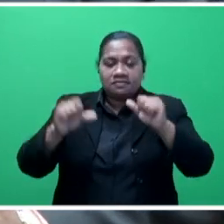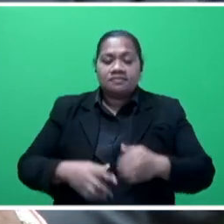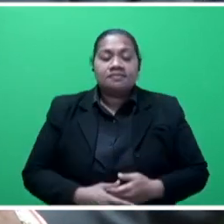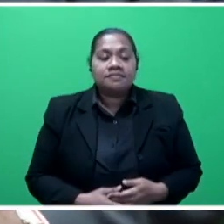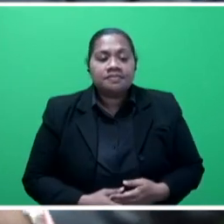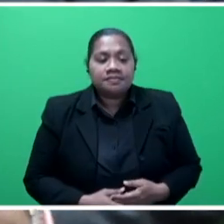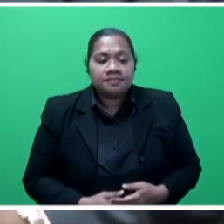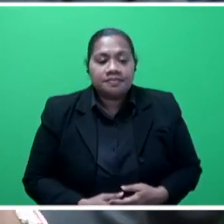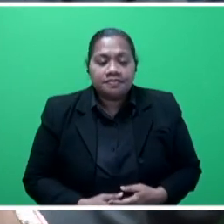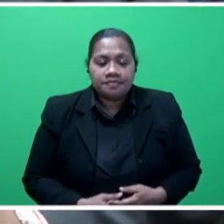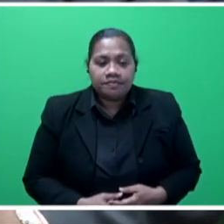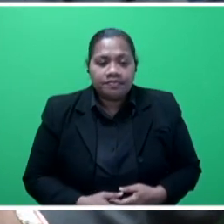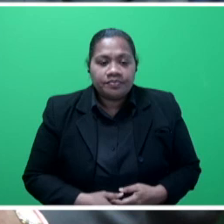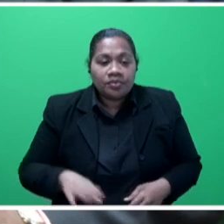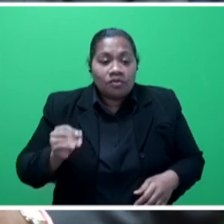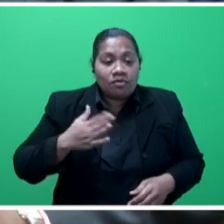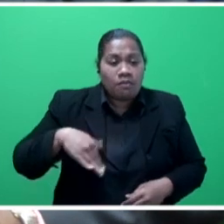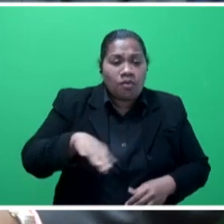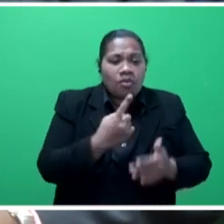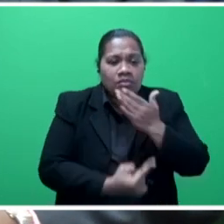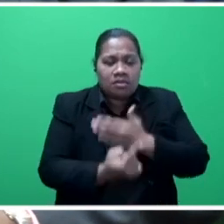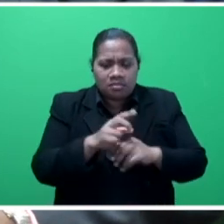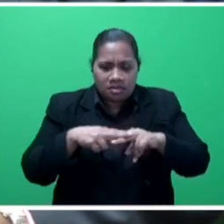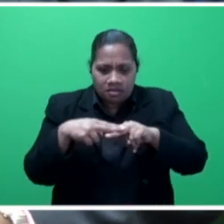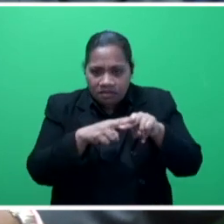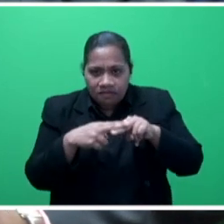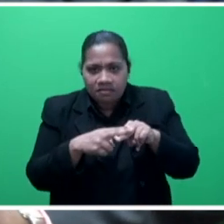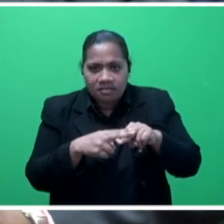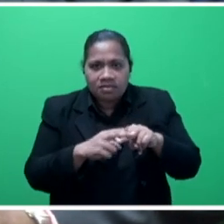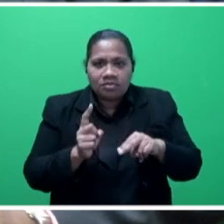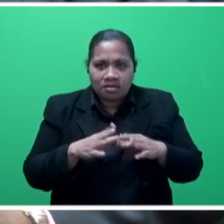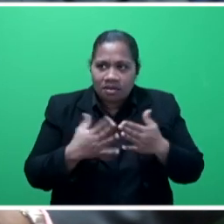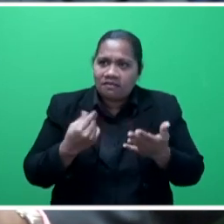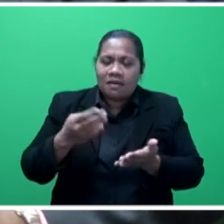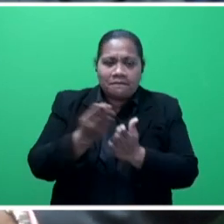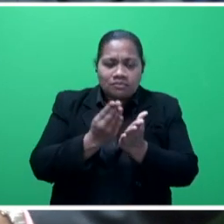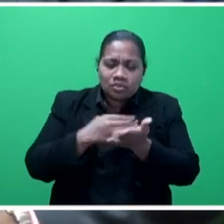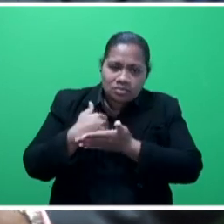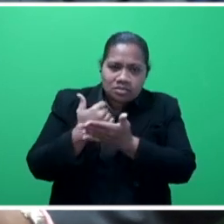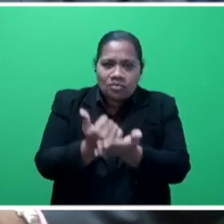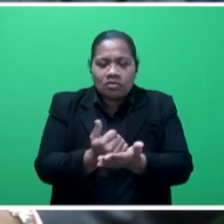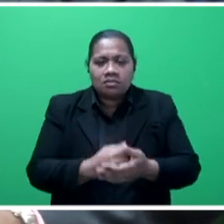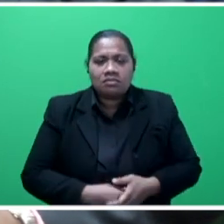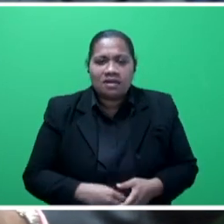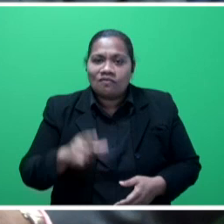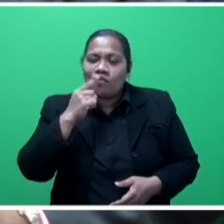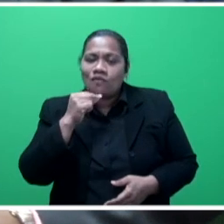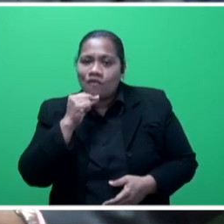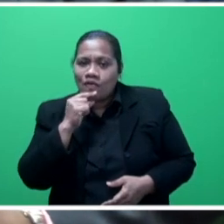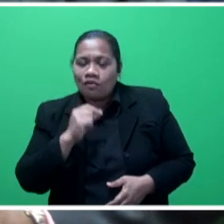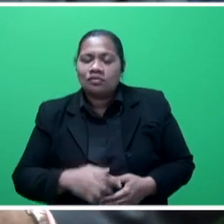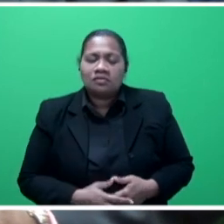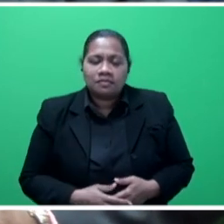Despite all this, Fiji has managed to get substantial grants, budget support, and highly concessional loans, which the opposition